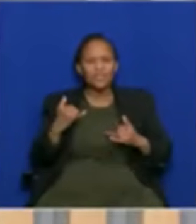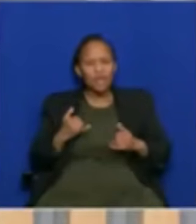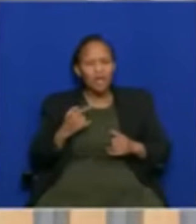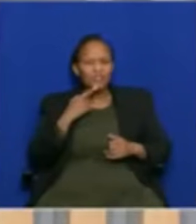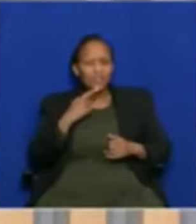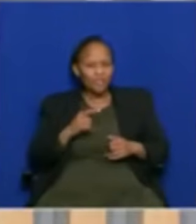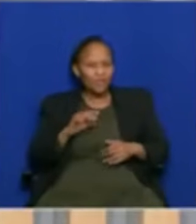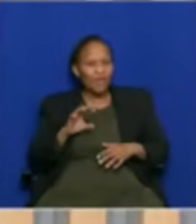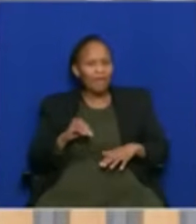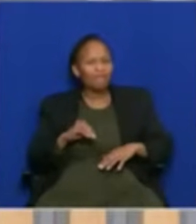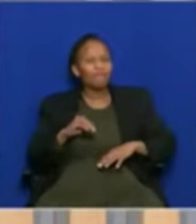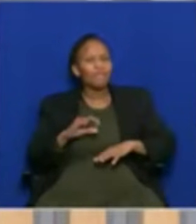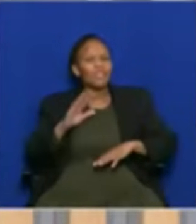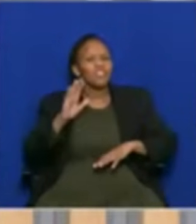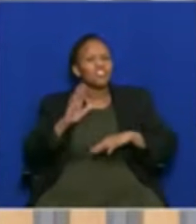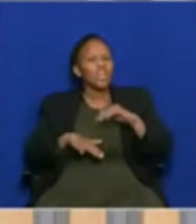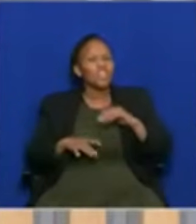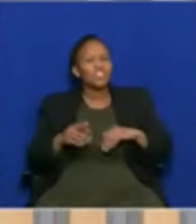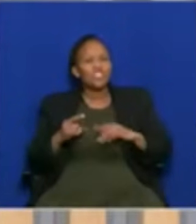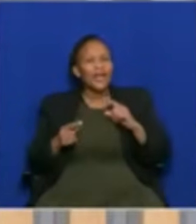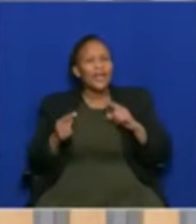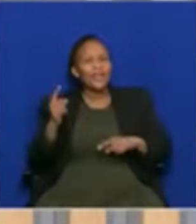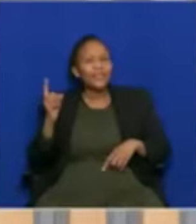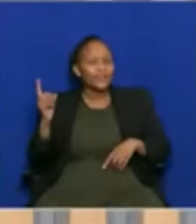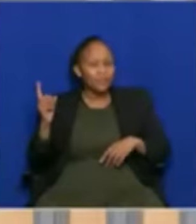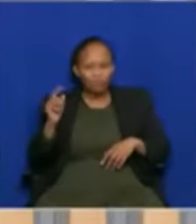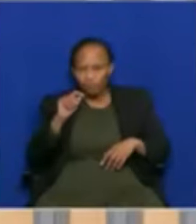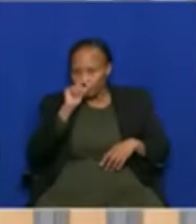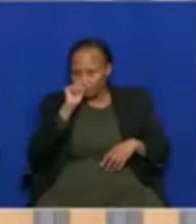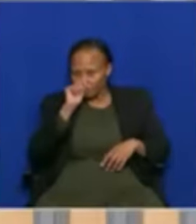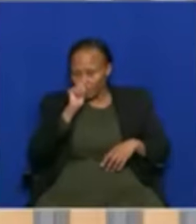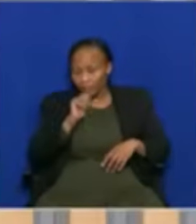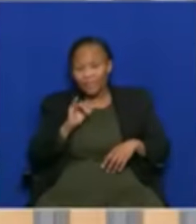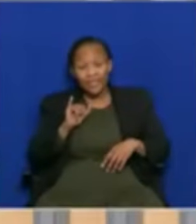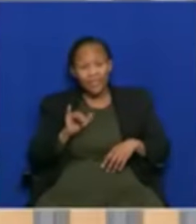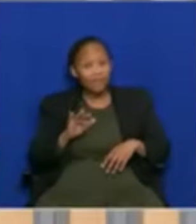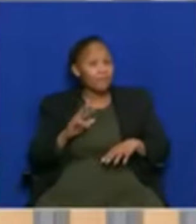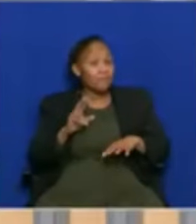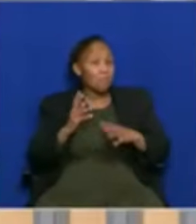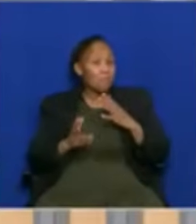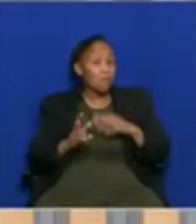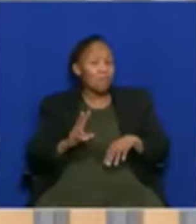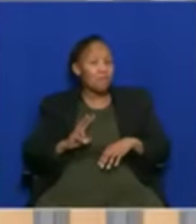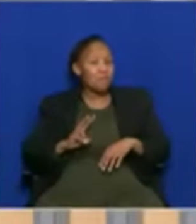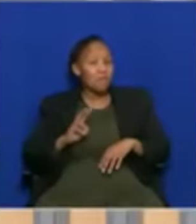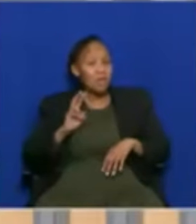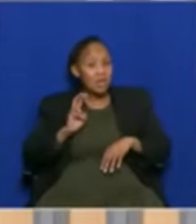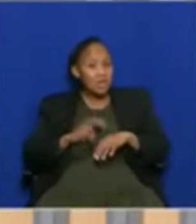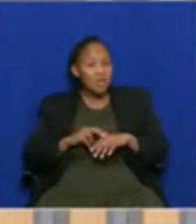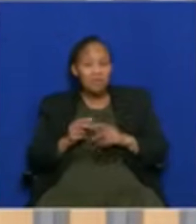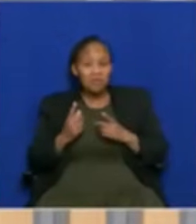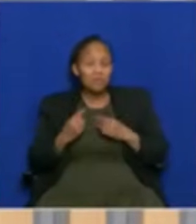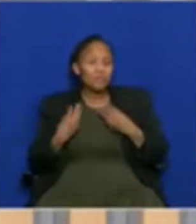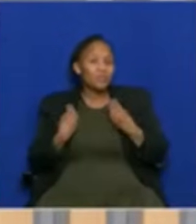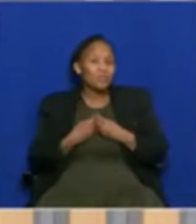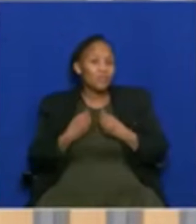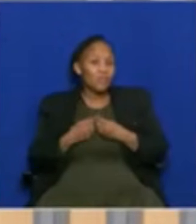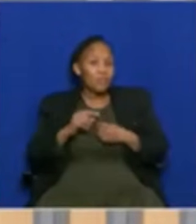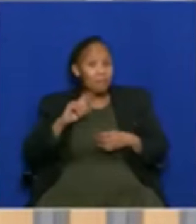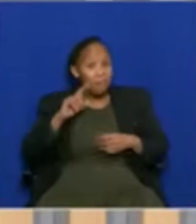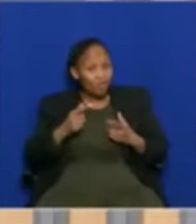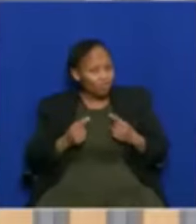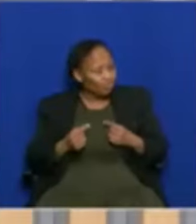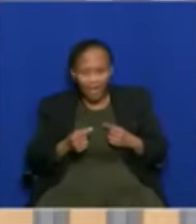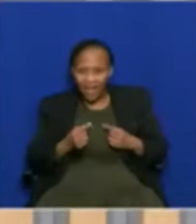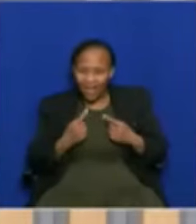by her? If she's being required to do something that she's not even supposed to do, because vetting is